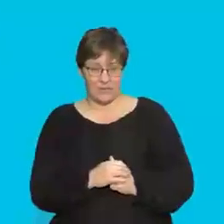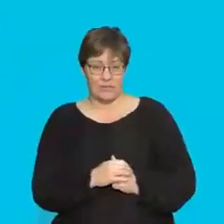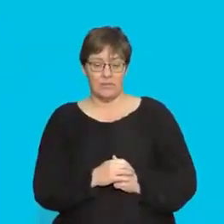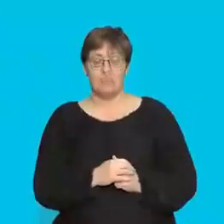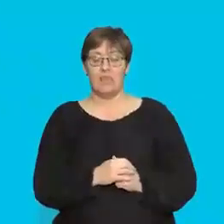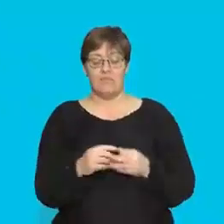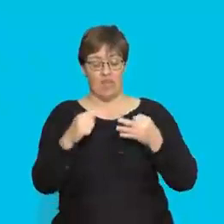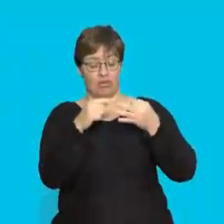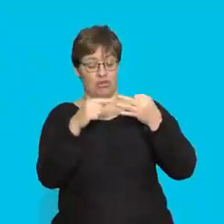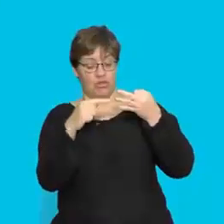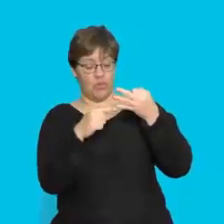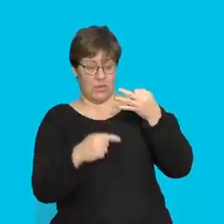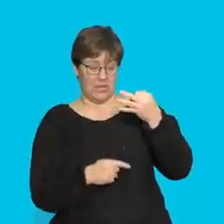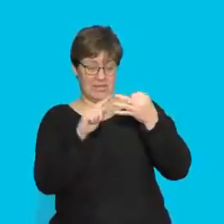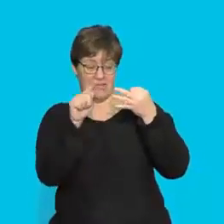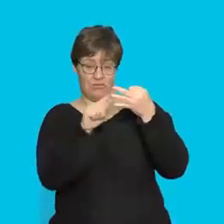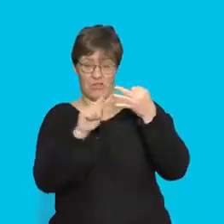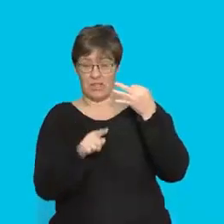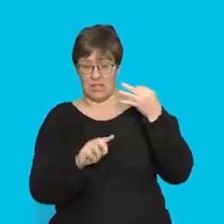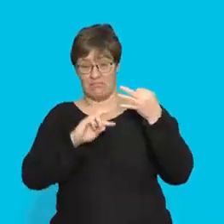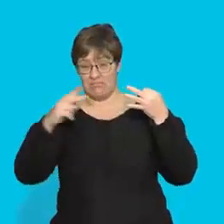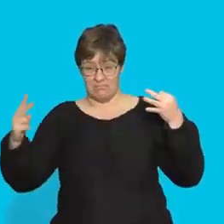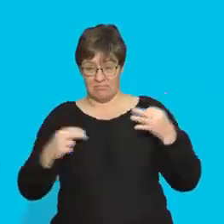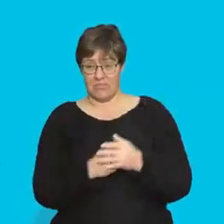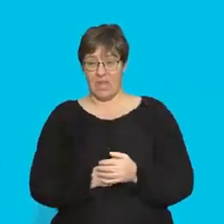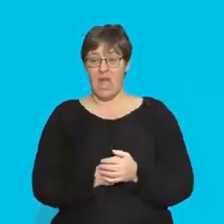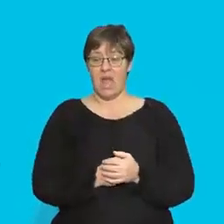of symbiosis that you are going to be learning about: